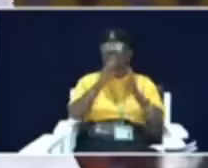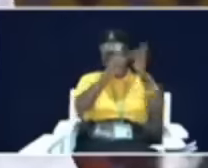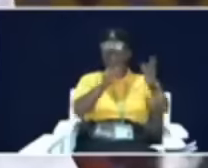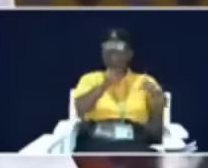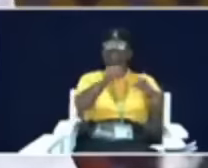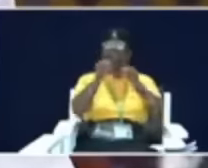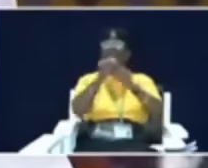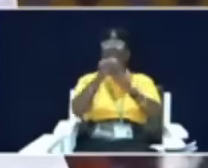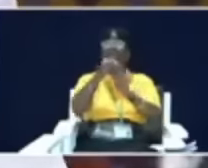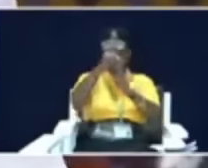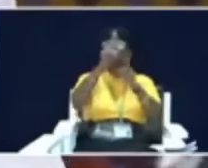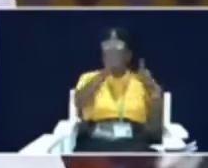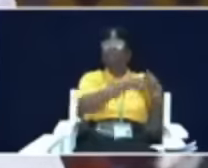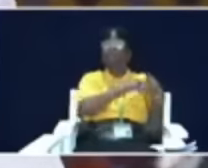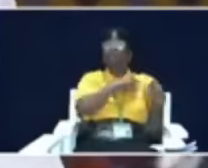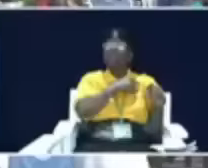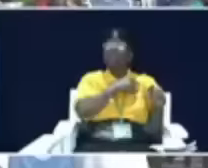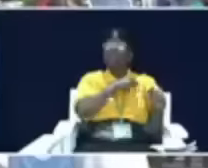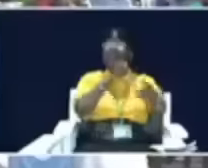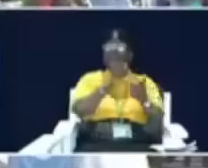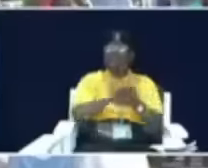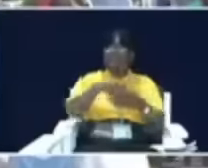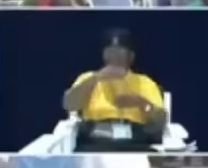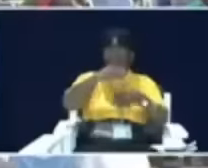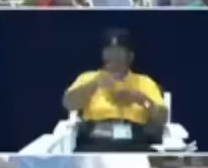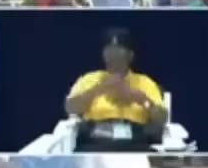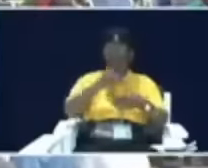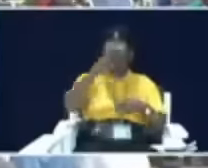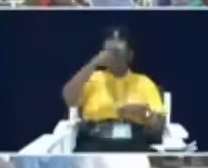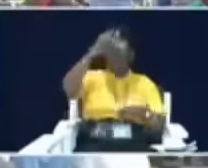That wall must fall tonight.